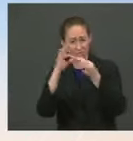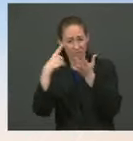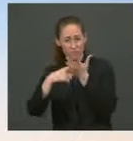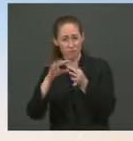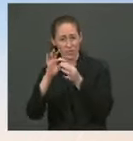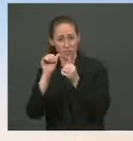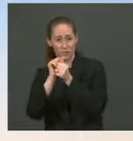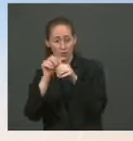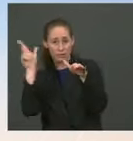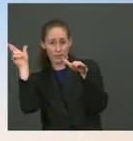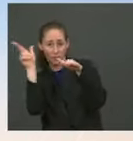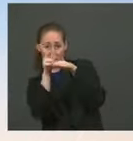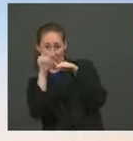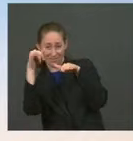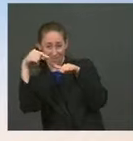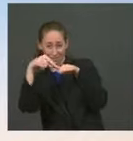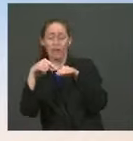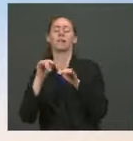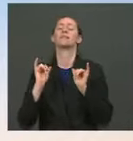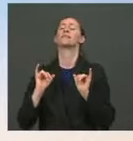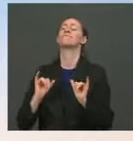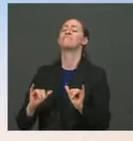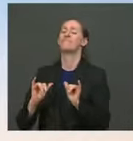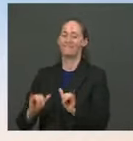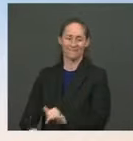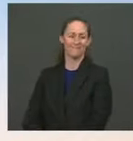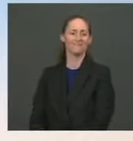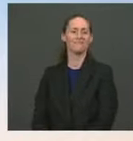I just want to say a couple of things about that.